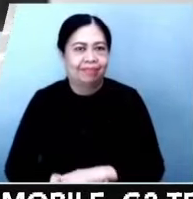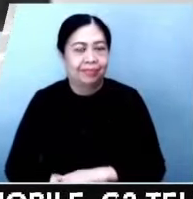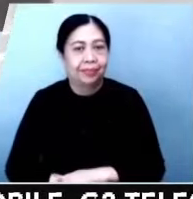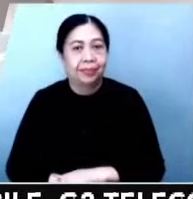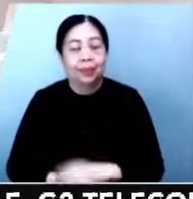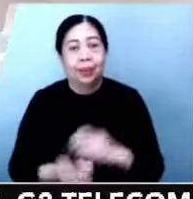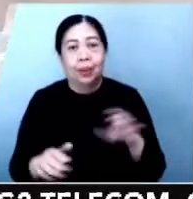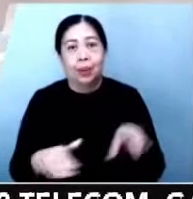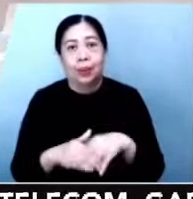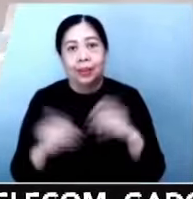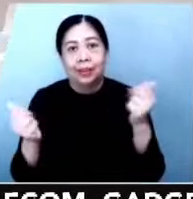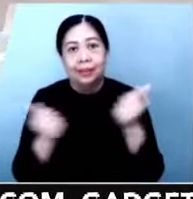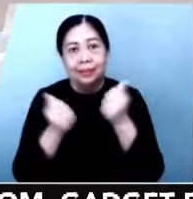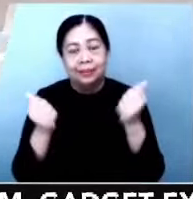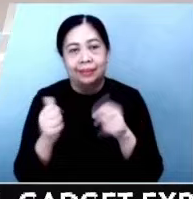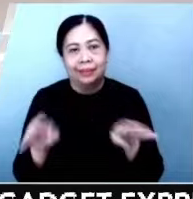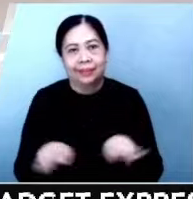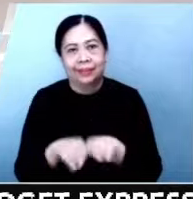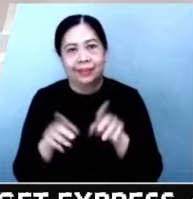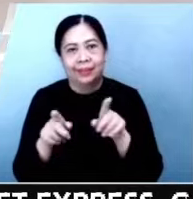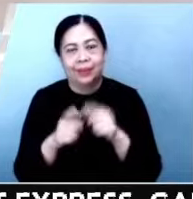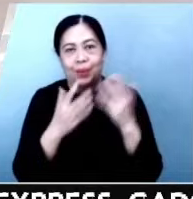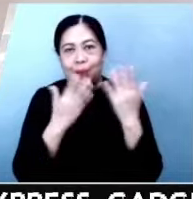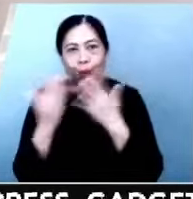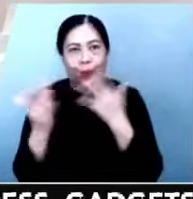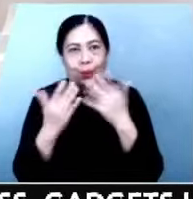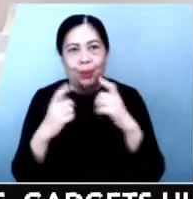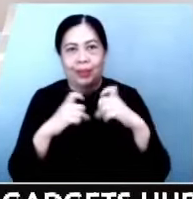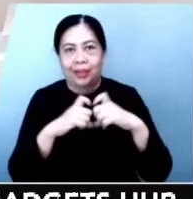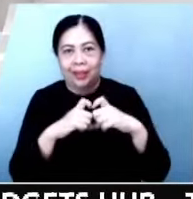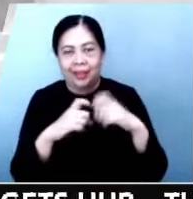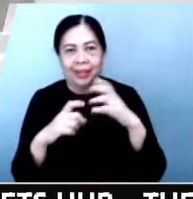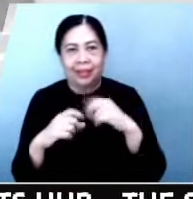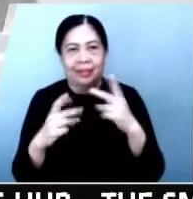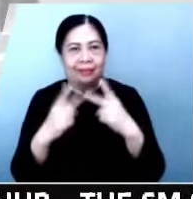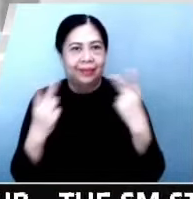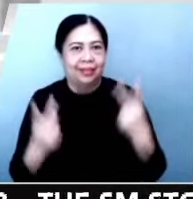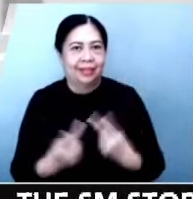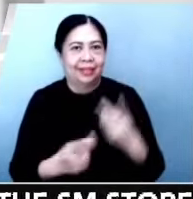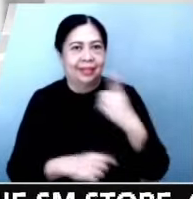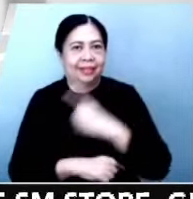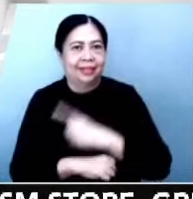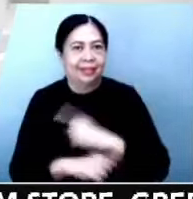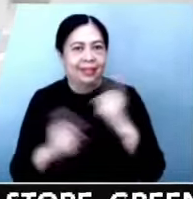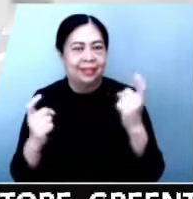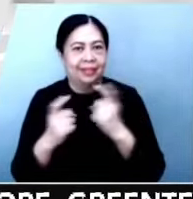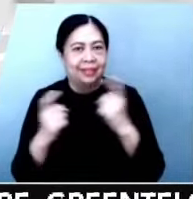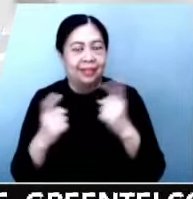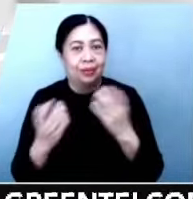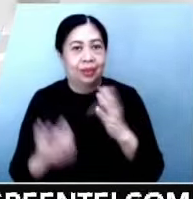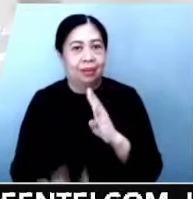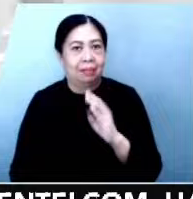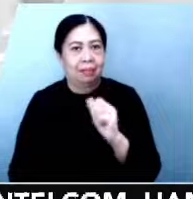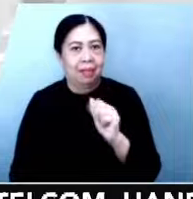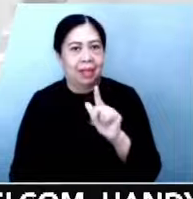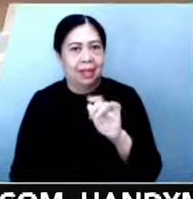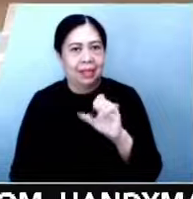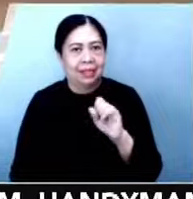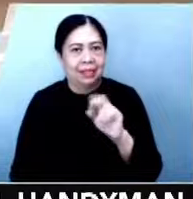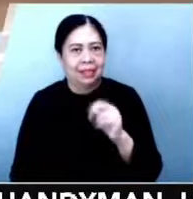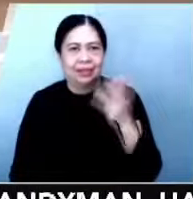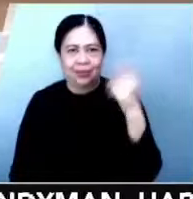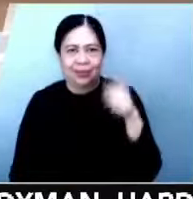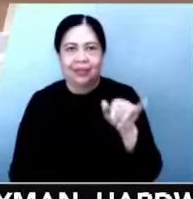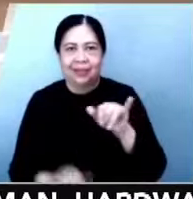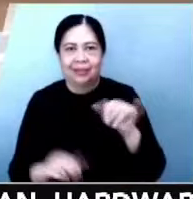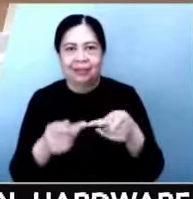anniversary, isasabay na rin daw ang birthday ni Heart at ang Valentine's Day celebration sa Balisin kung saan sila ikinasal. I